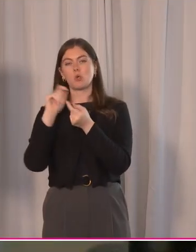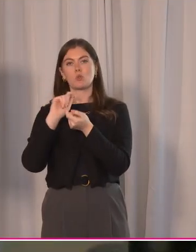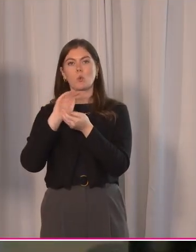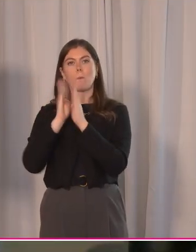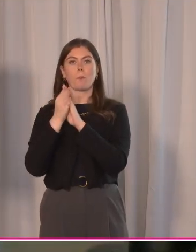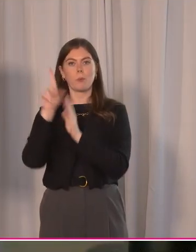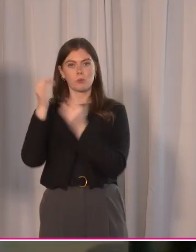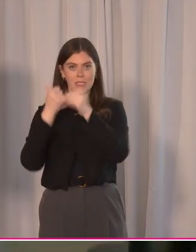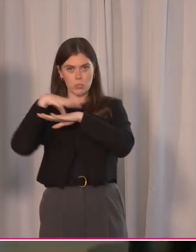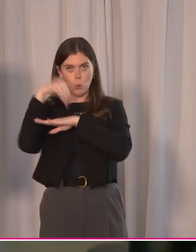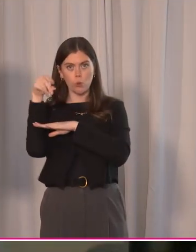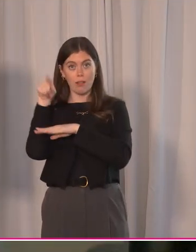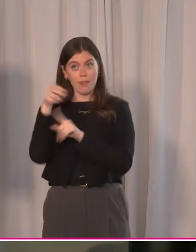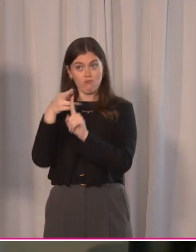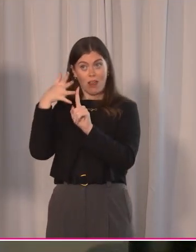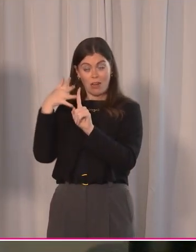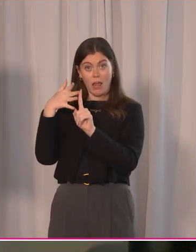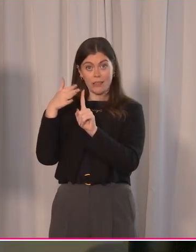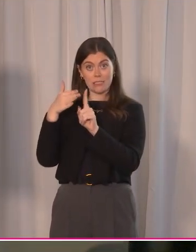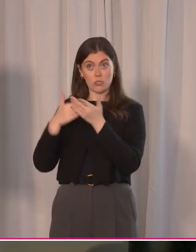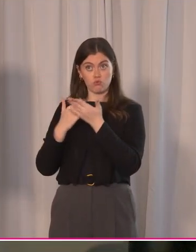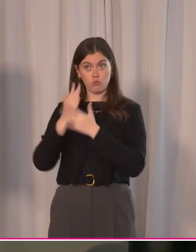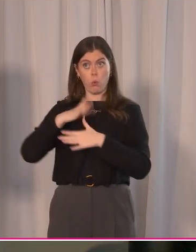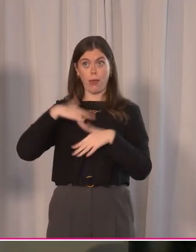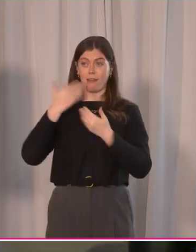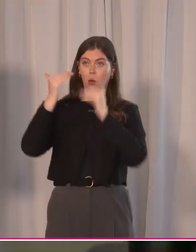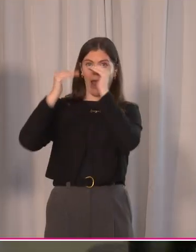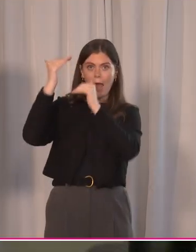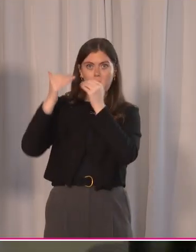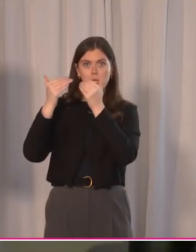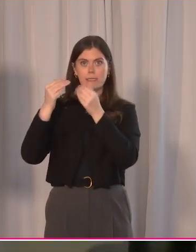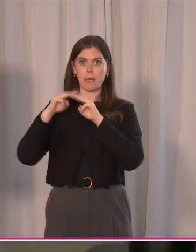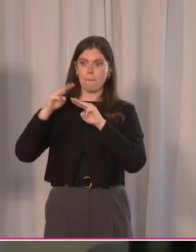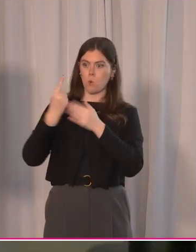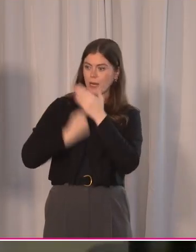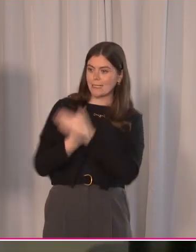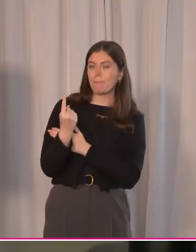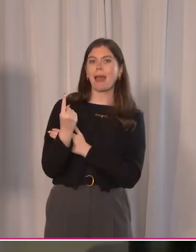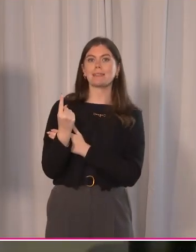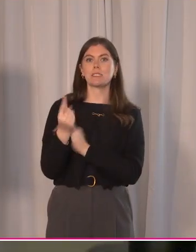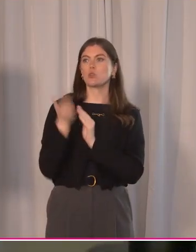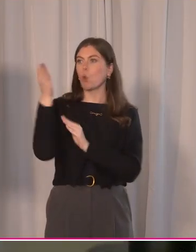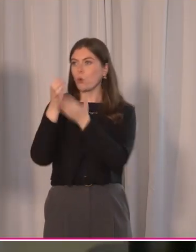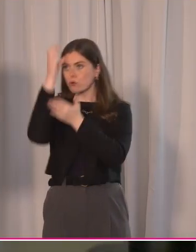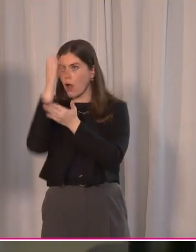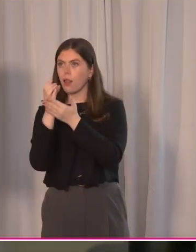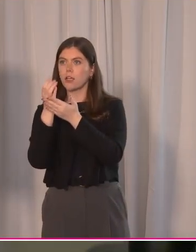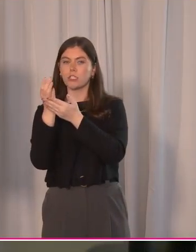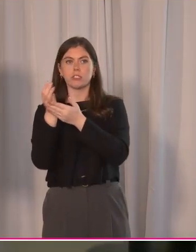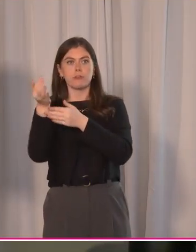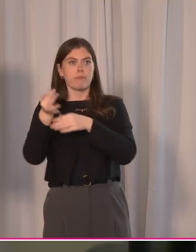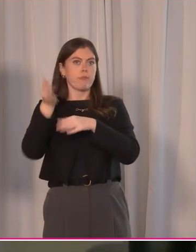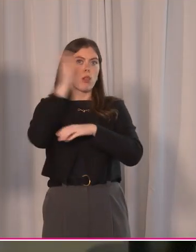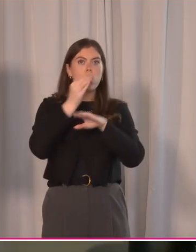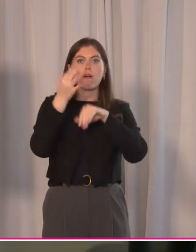they recognised that as they move into adulthood, gain more independence, go to college, have employment or whatever